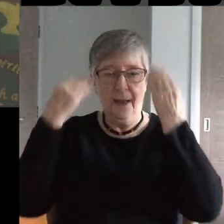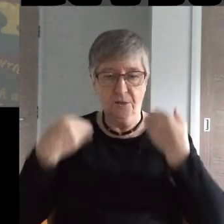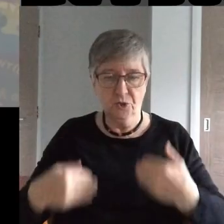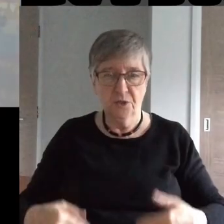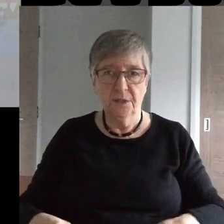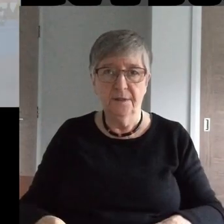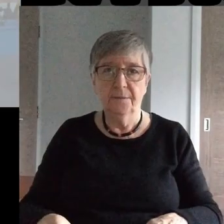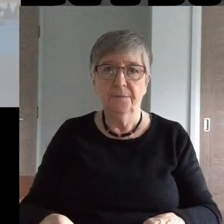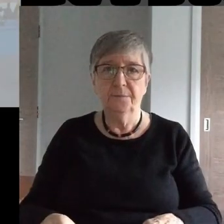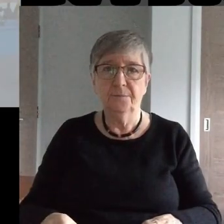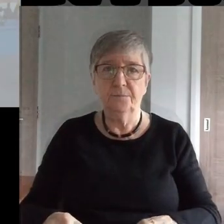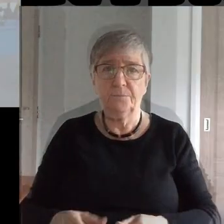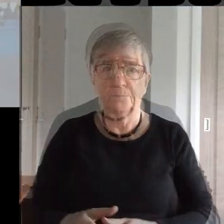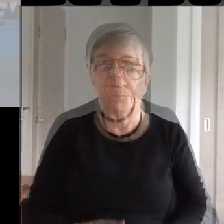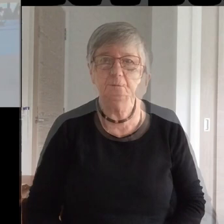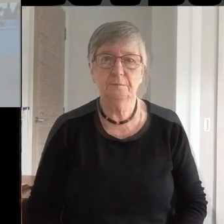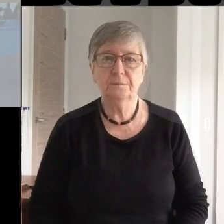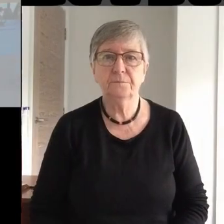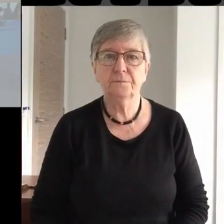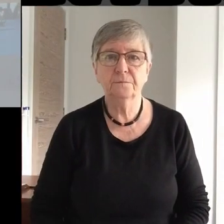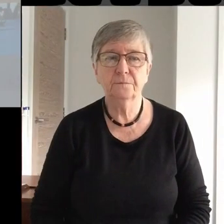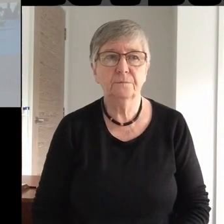Majesty.